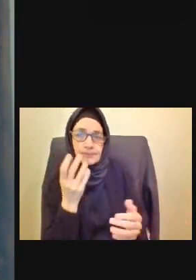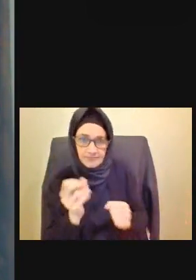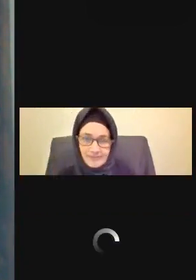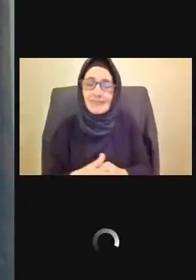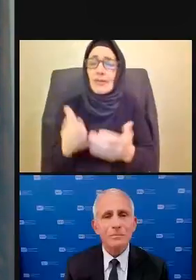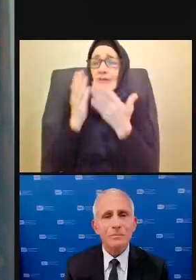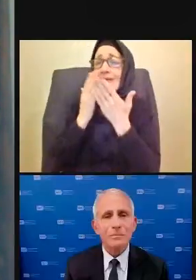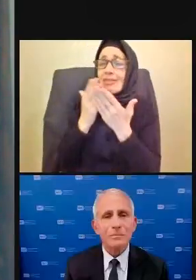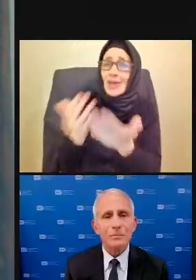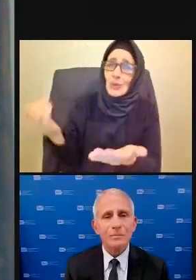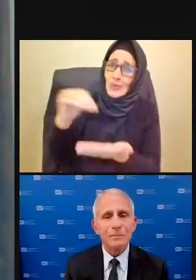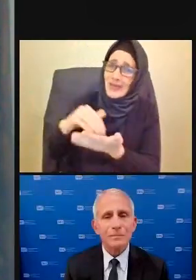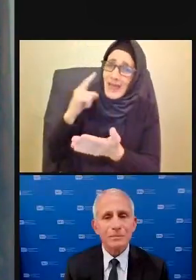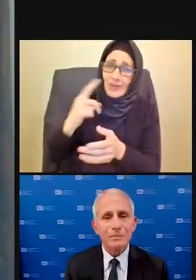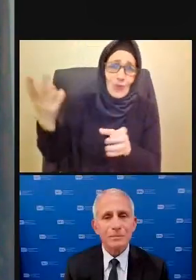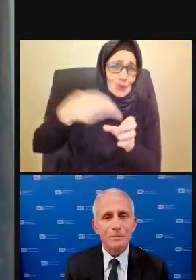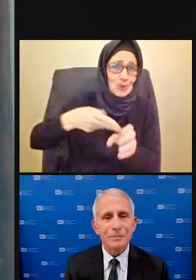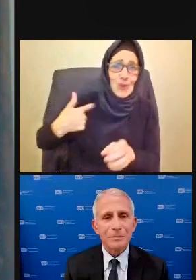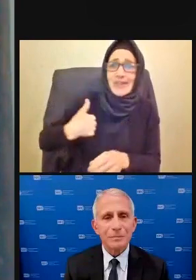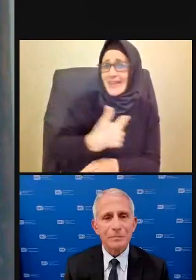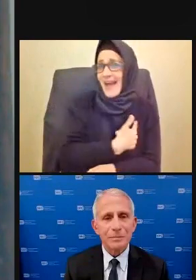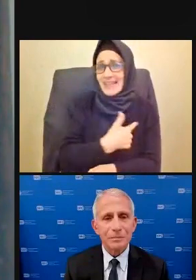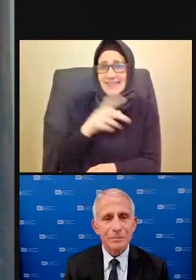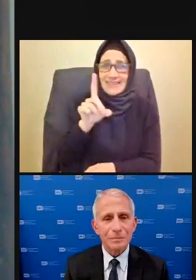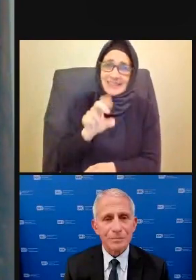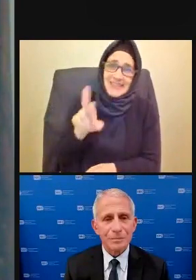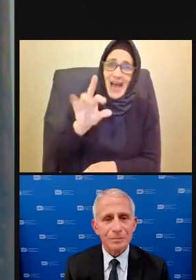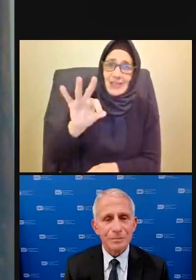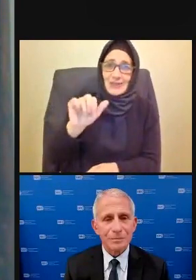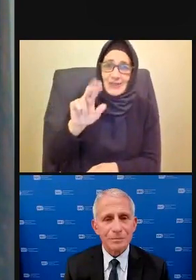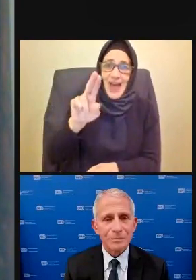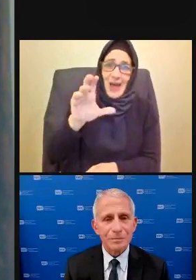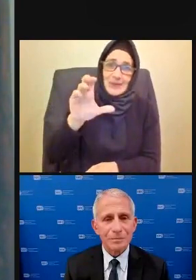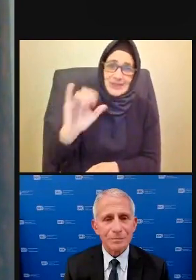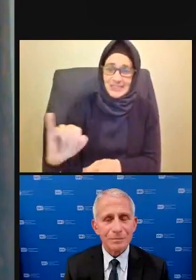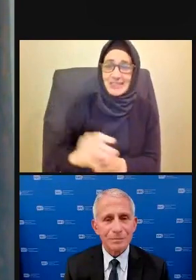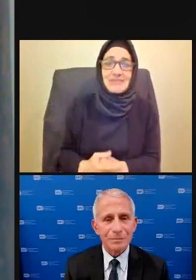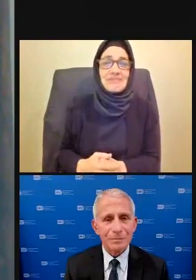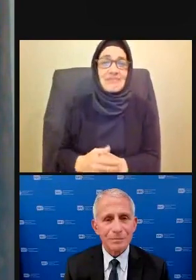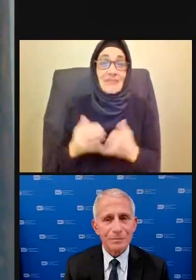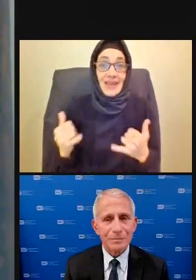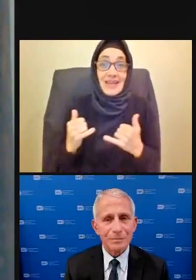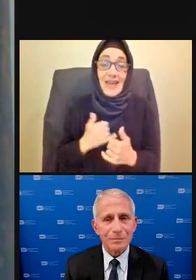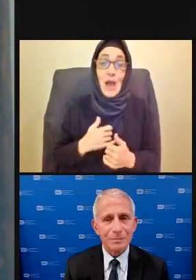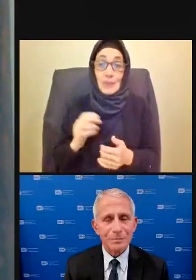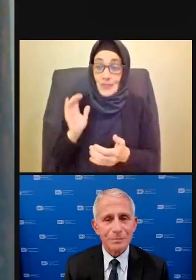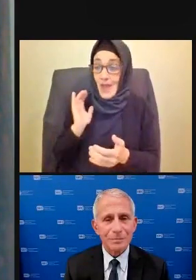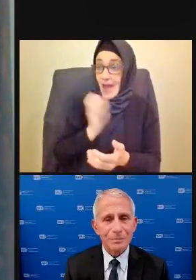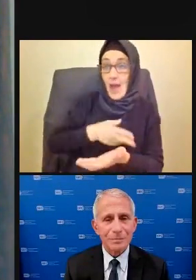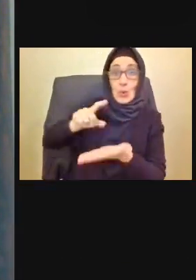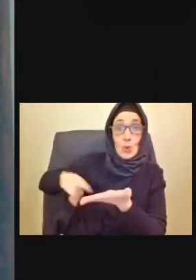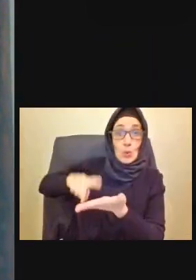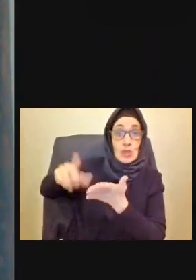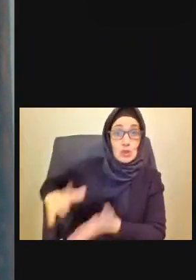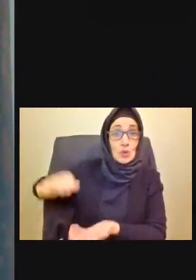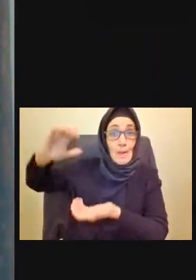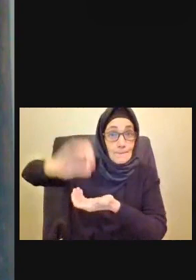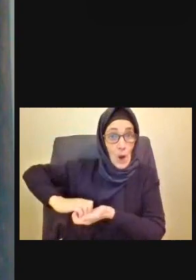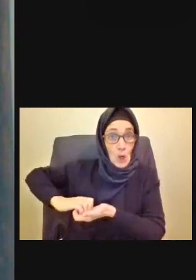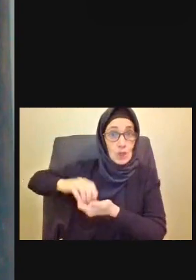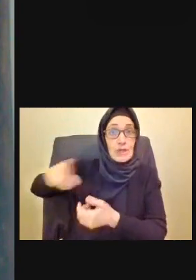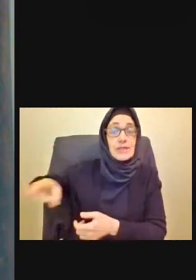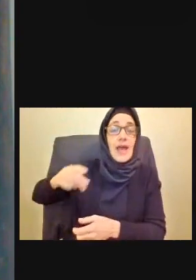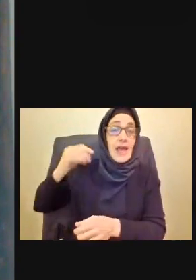for joining us, Dr. Fauci. With that being said, our research partners at the Institute of Social Policy